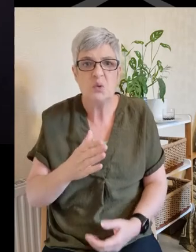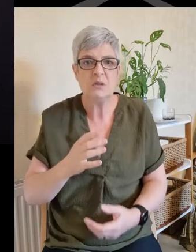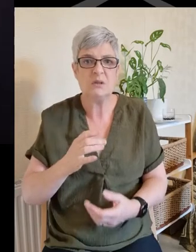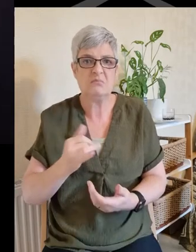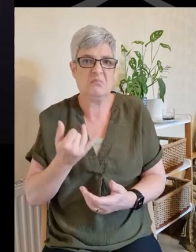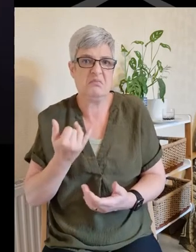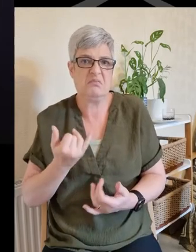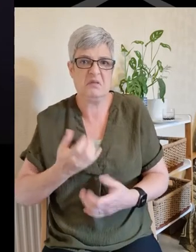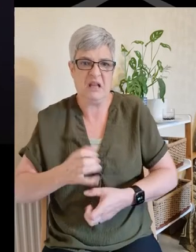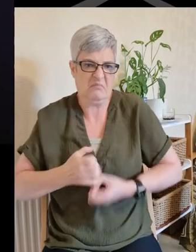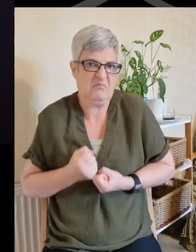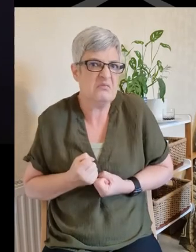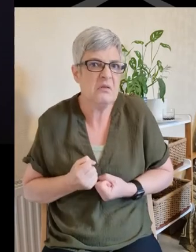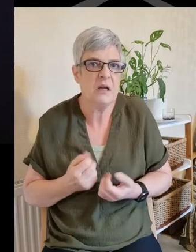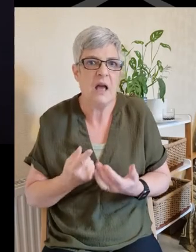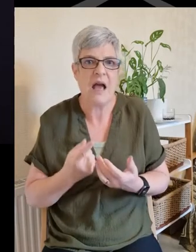Nil.